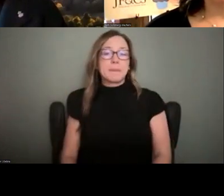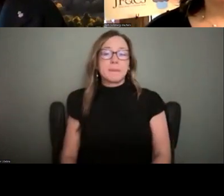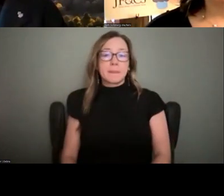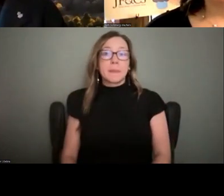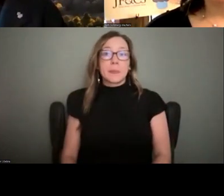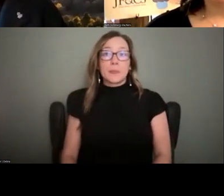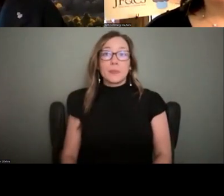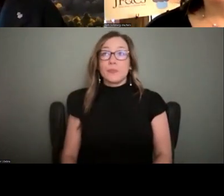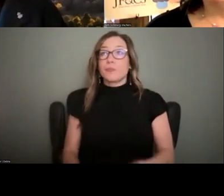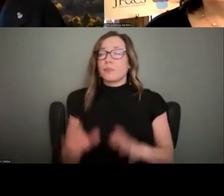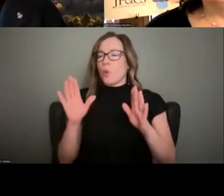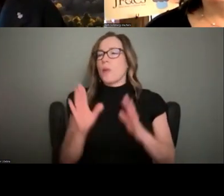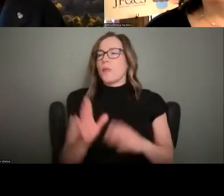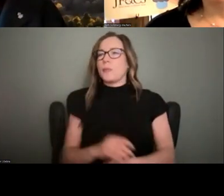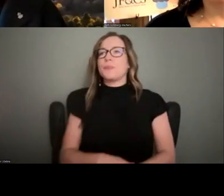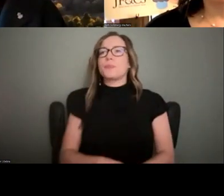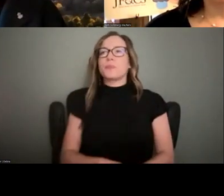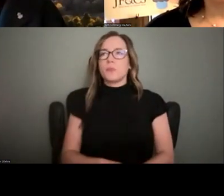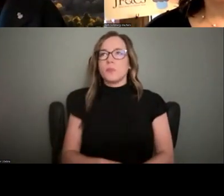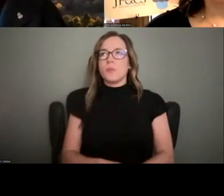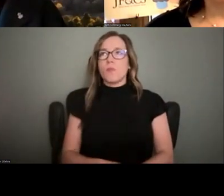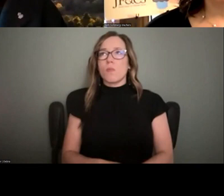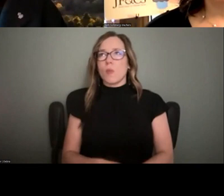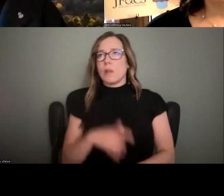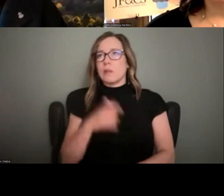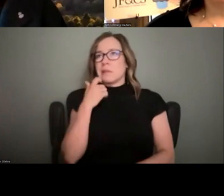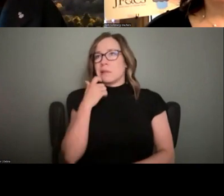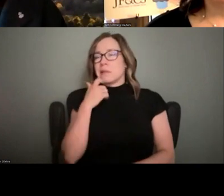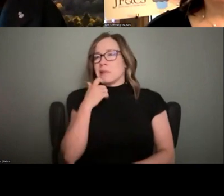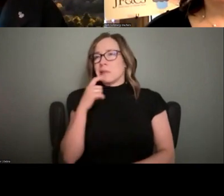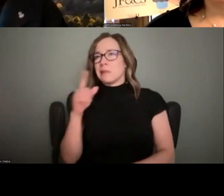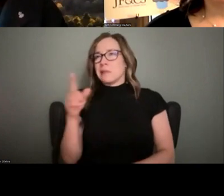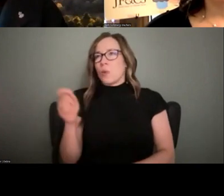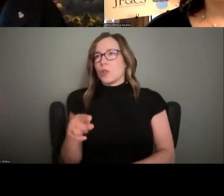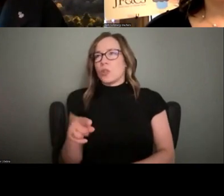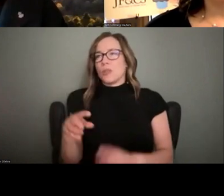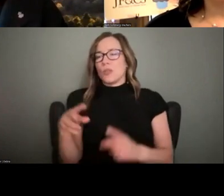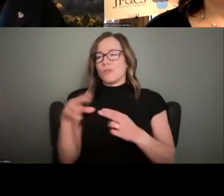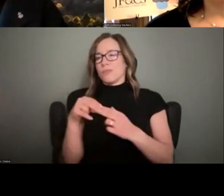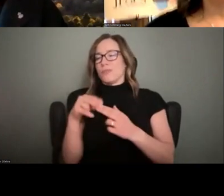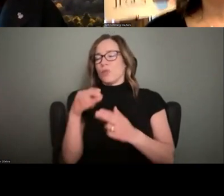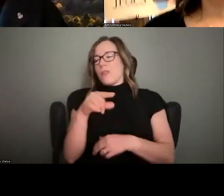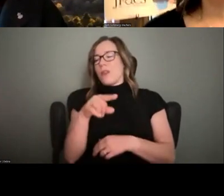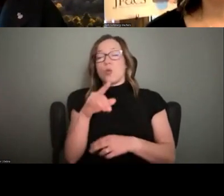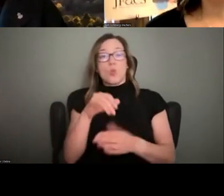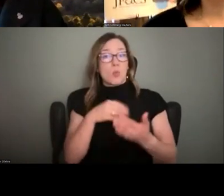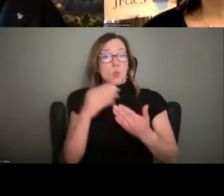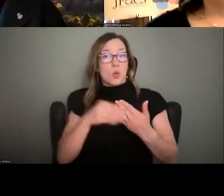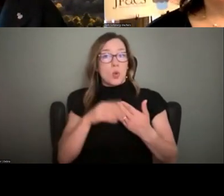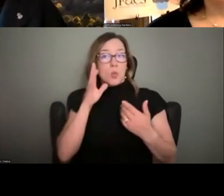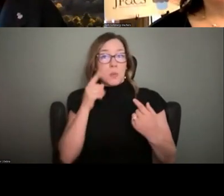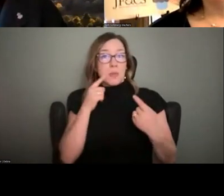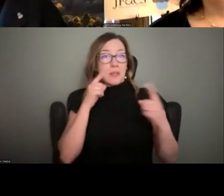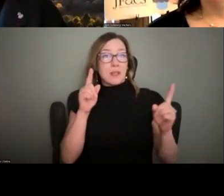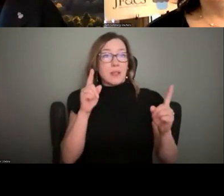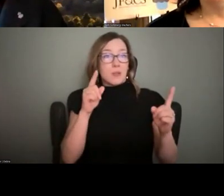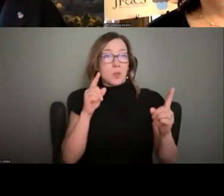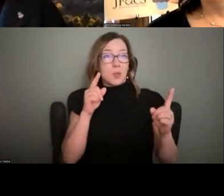That's wonderful. A question came through the chat just to piggyback on that. Do you think that your program would be as successful if there were,